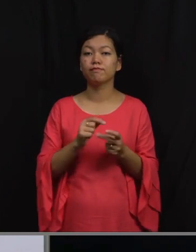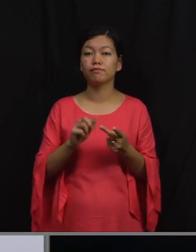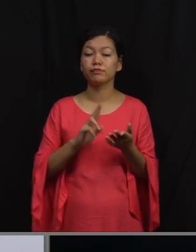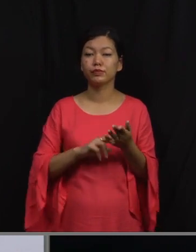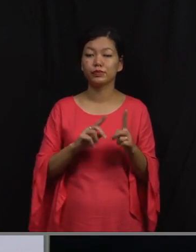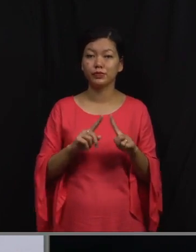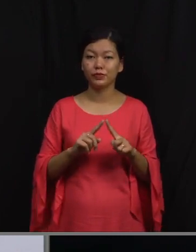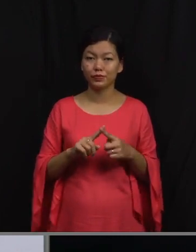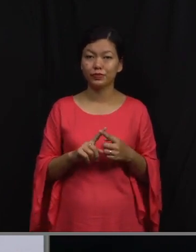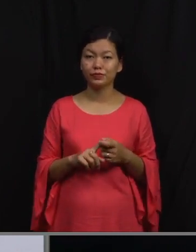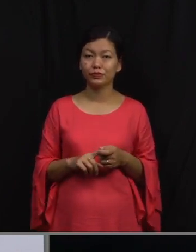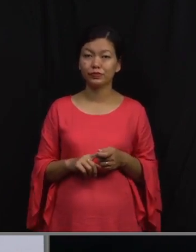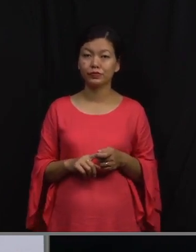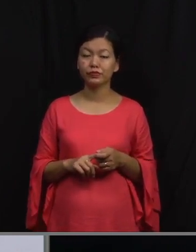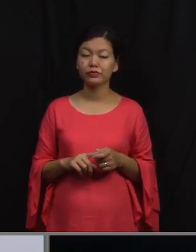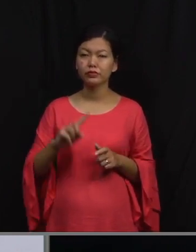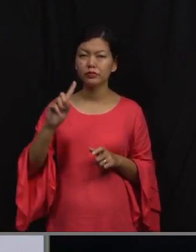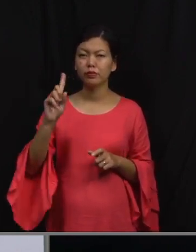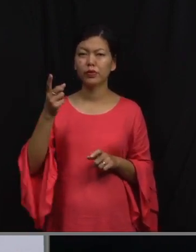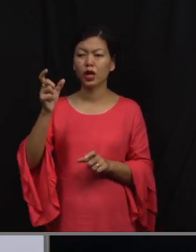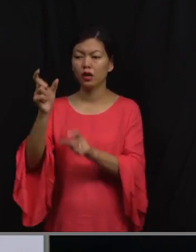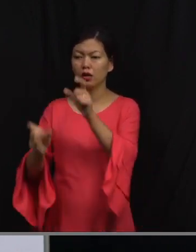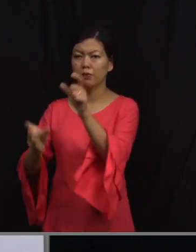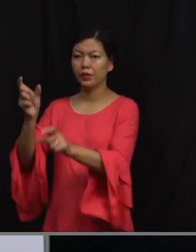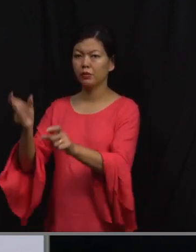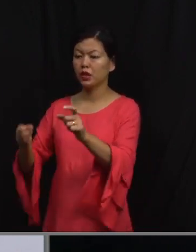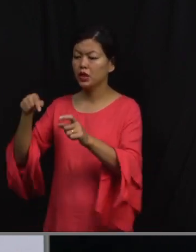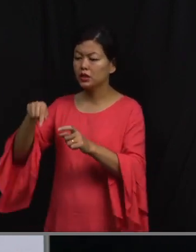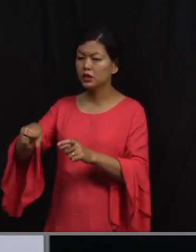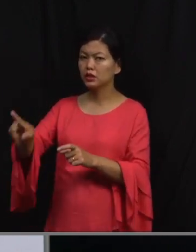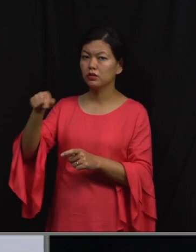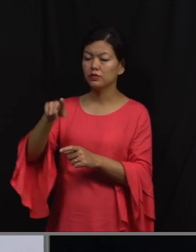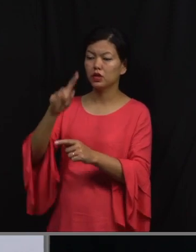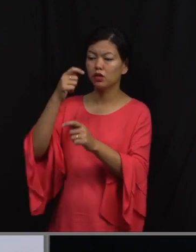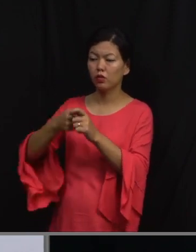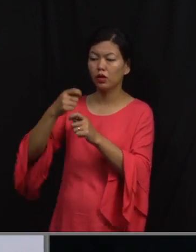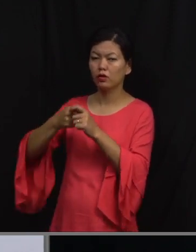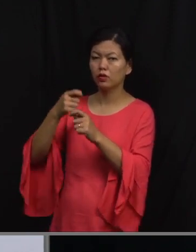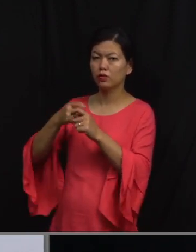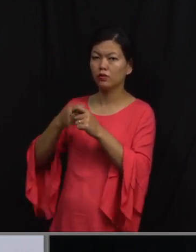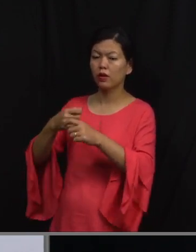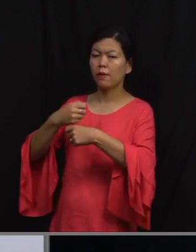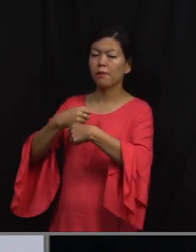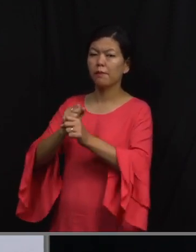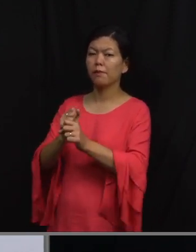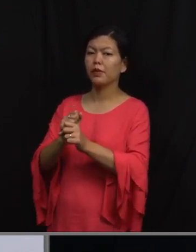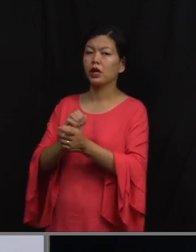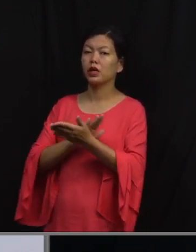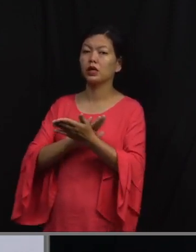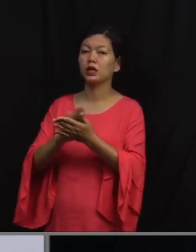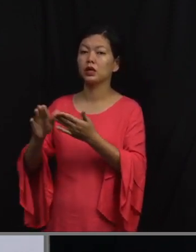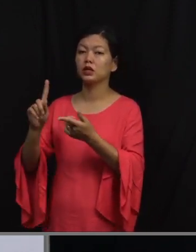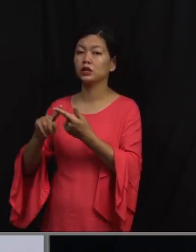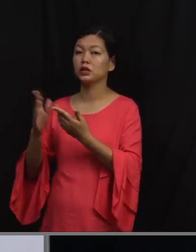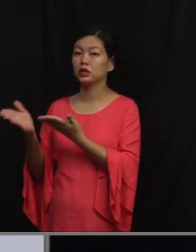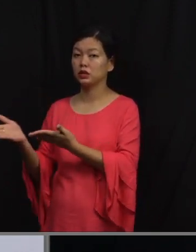First, the people invented heat engine. Okay, some scientist, he invented heat engine, and after that the